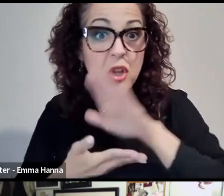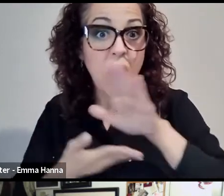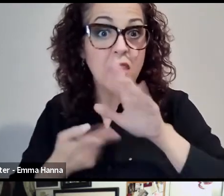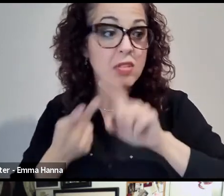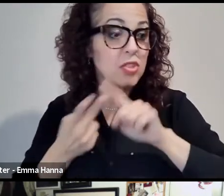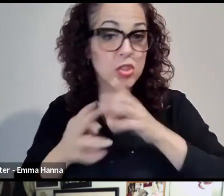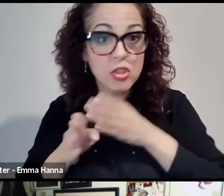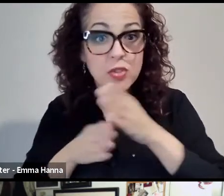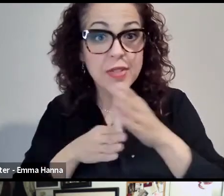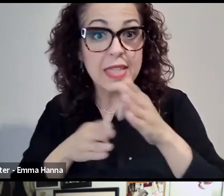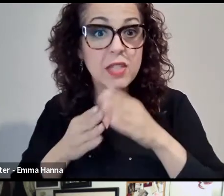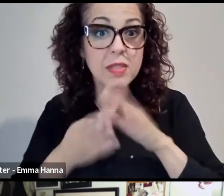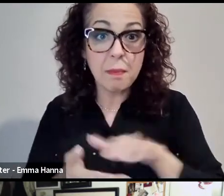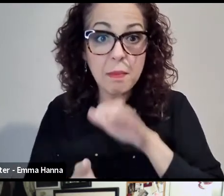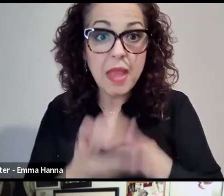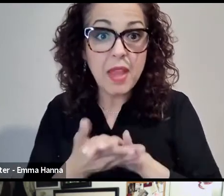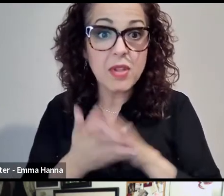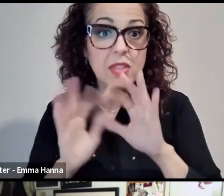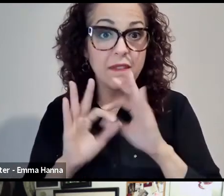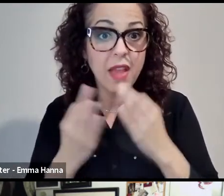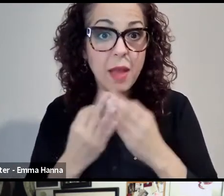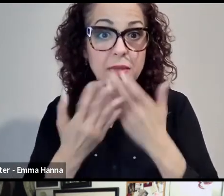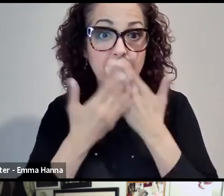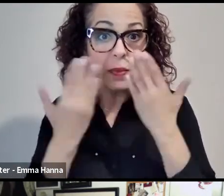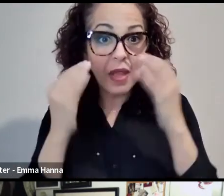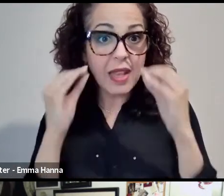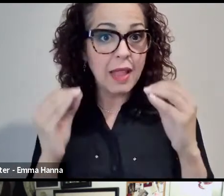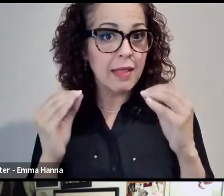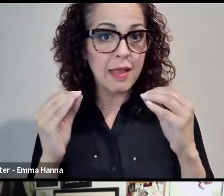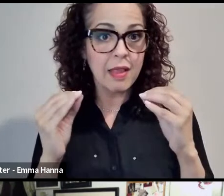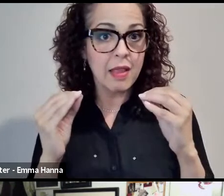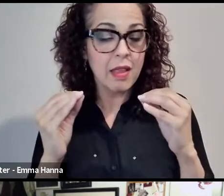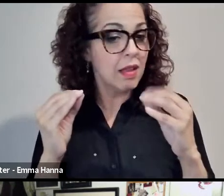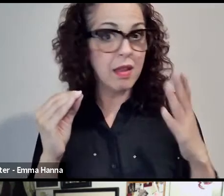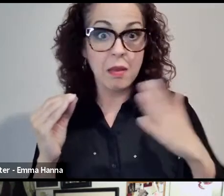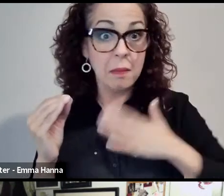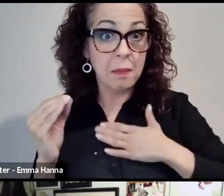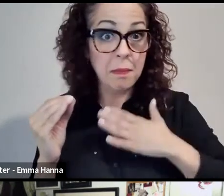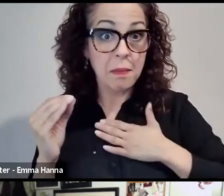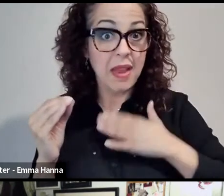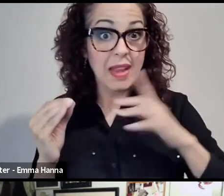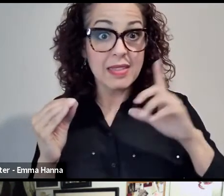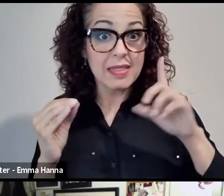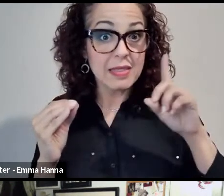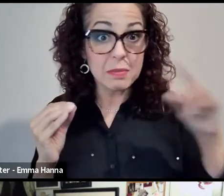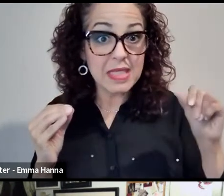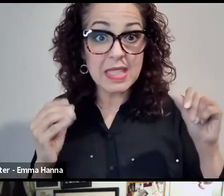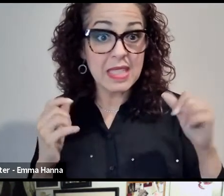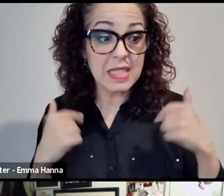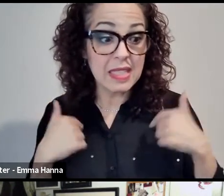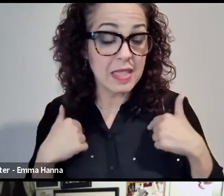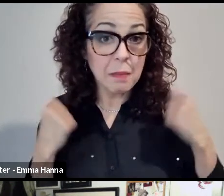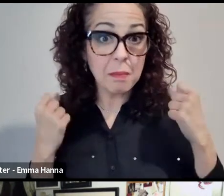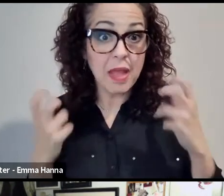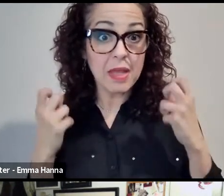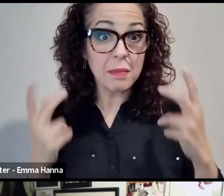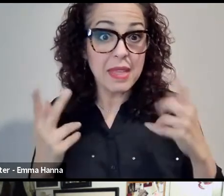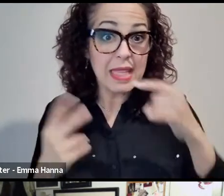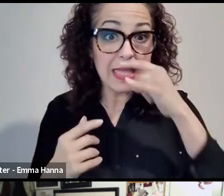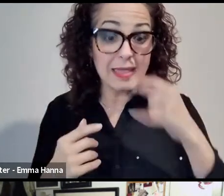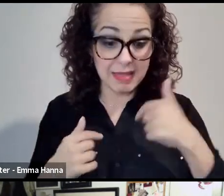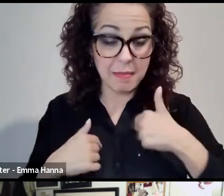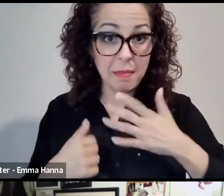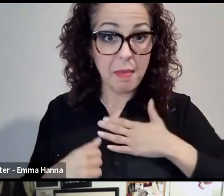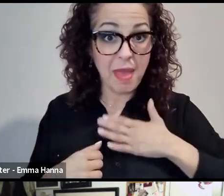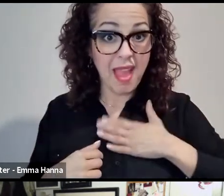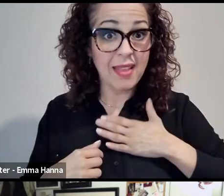or anything visible whatsoever. A lot of us, I've done some research, a lot of kids never even made